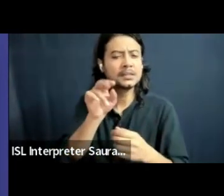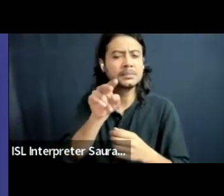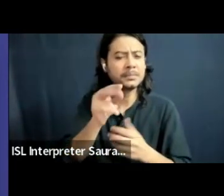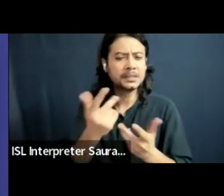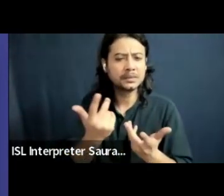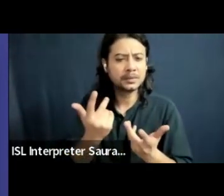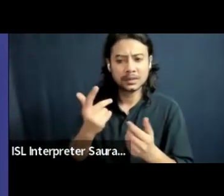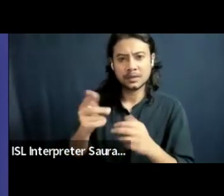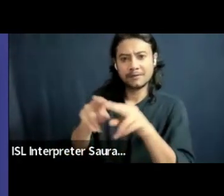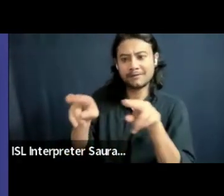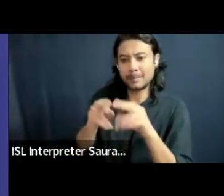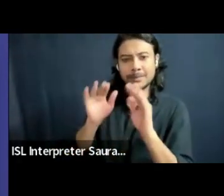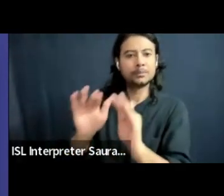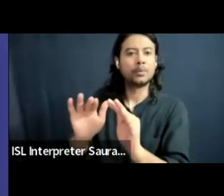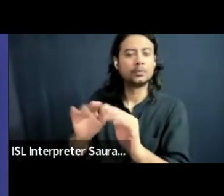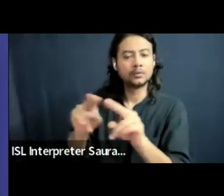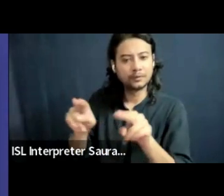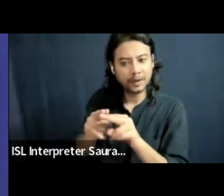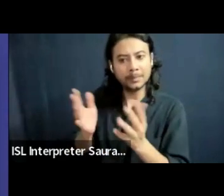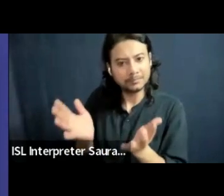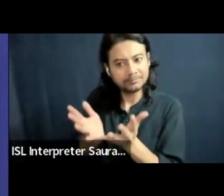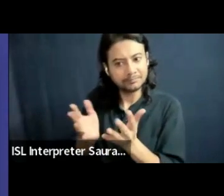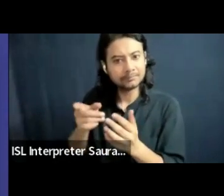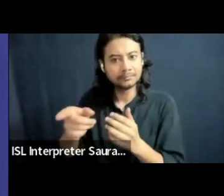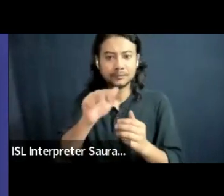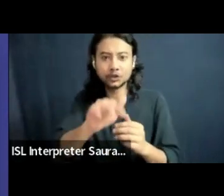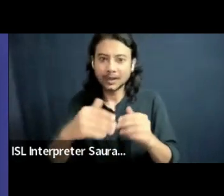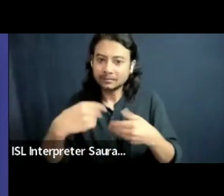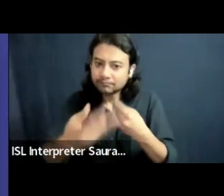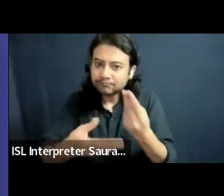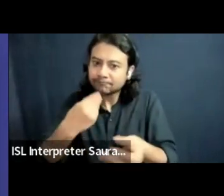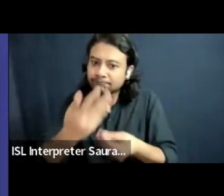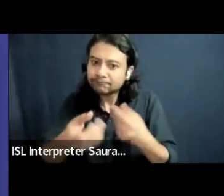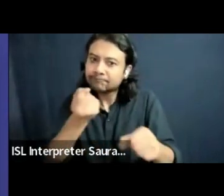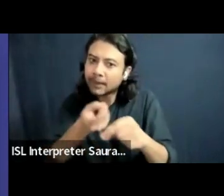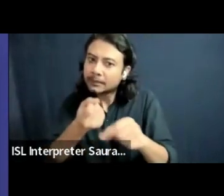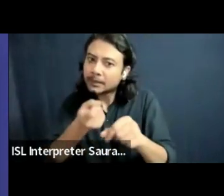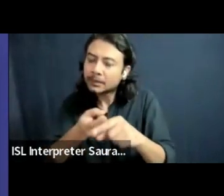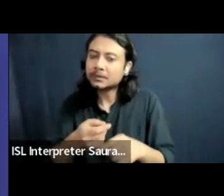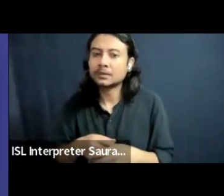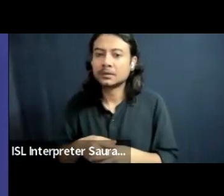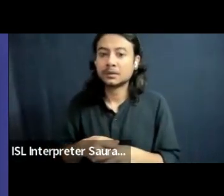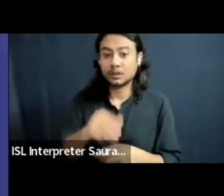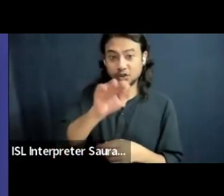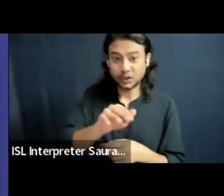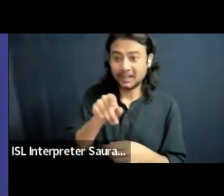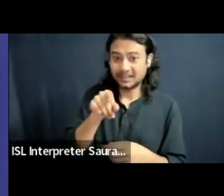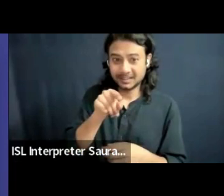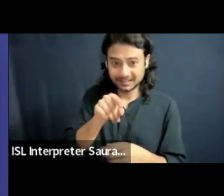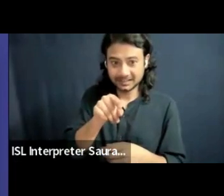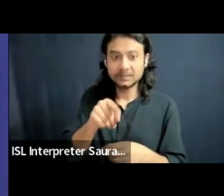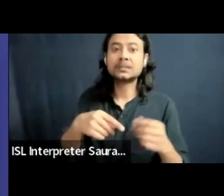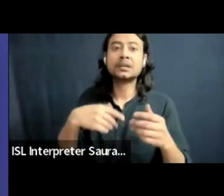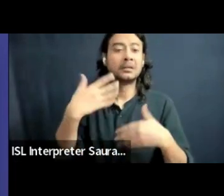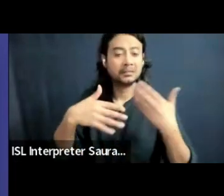children, reintegrating children who are in alternative care, especially child care institutions, back to